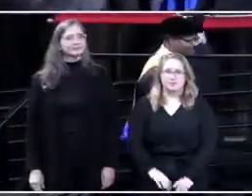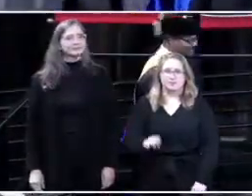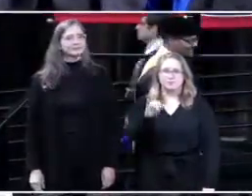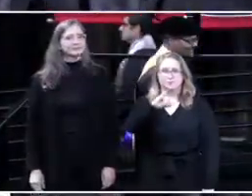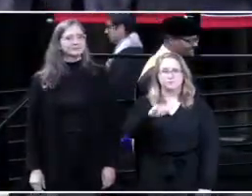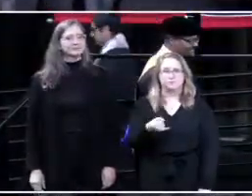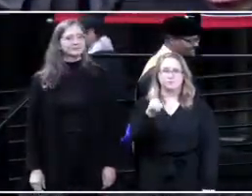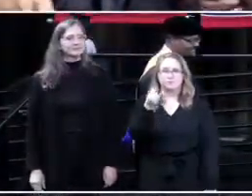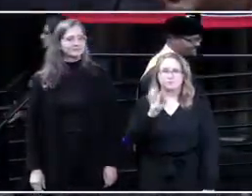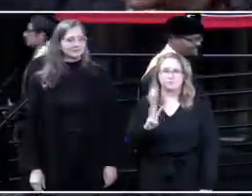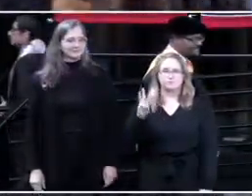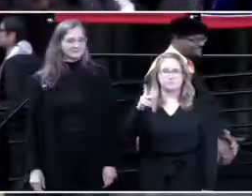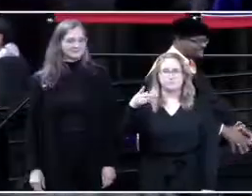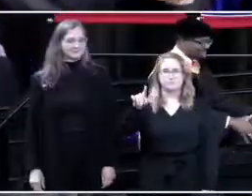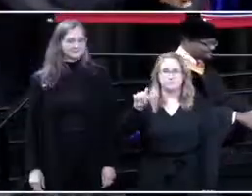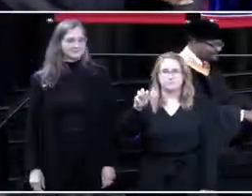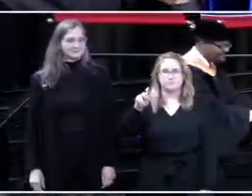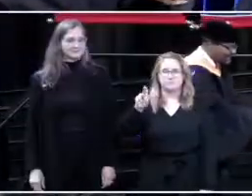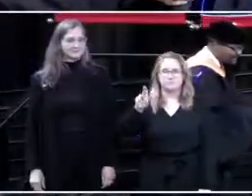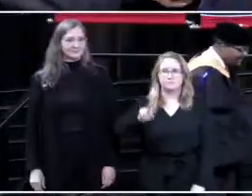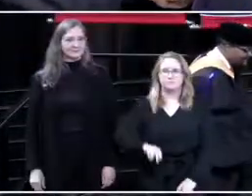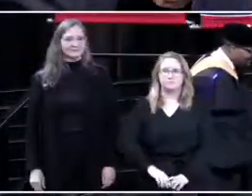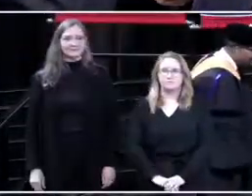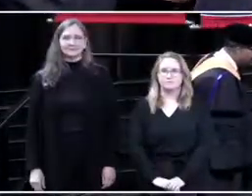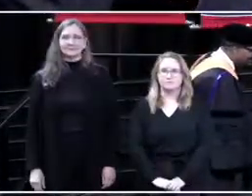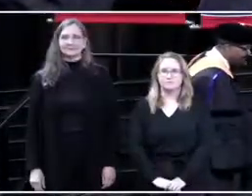Jaylon William Palmer.